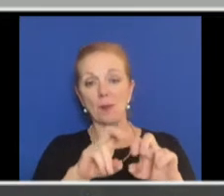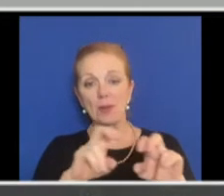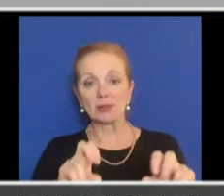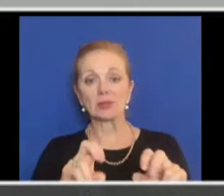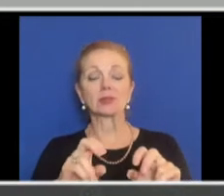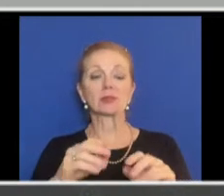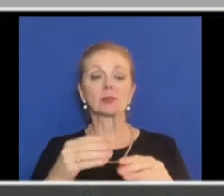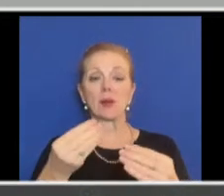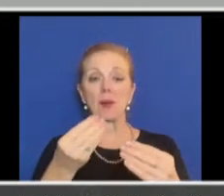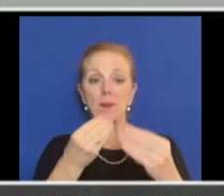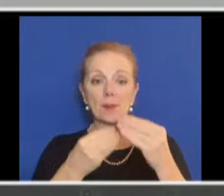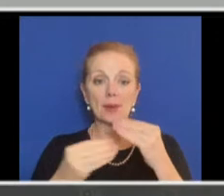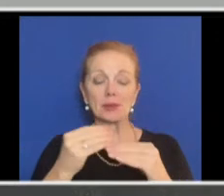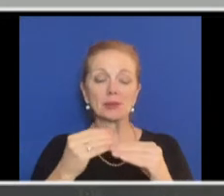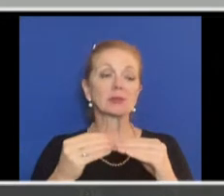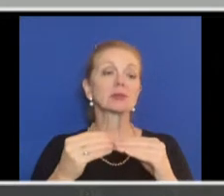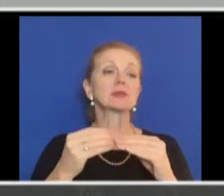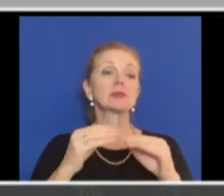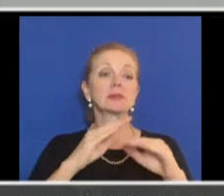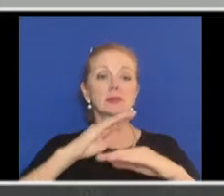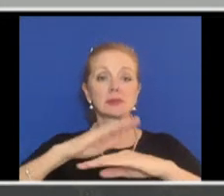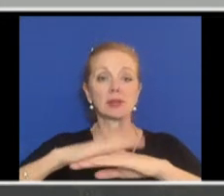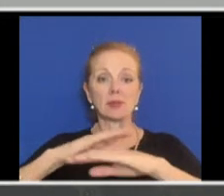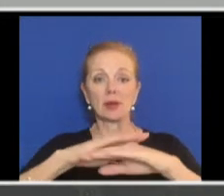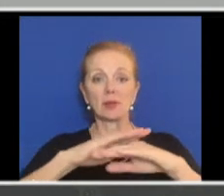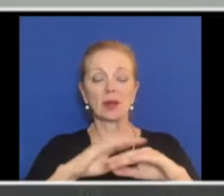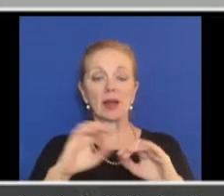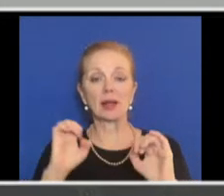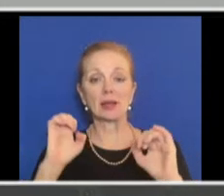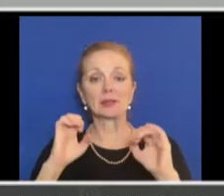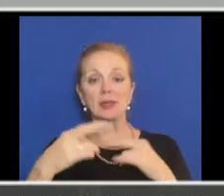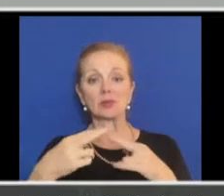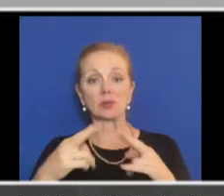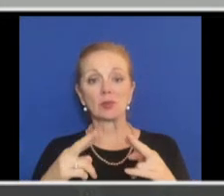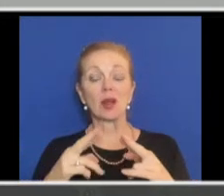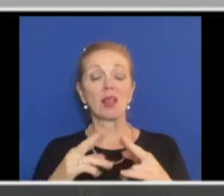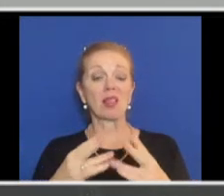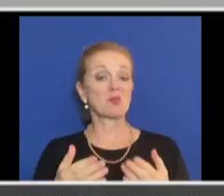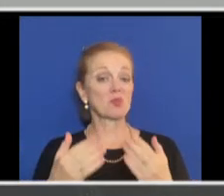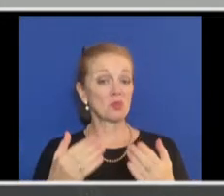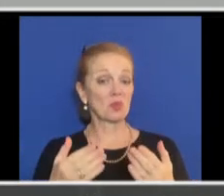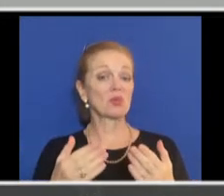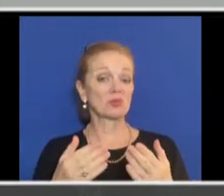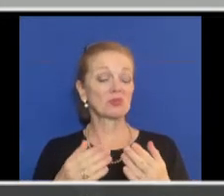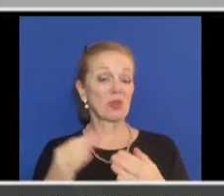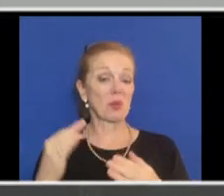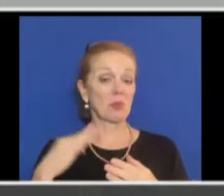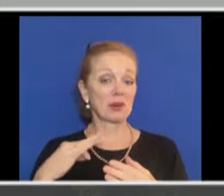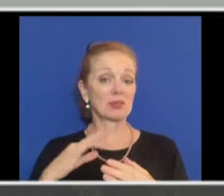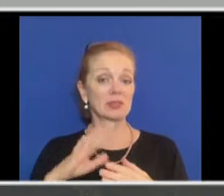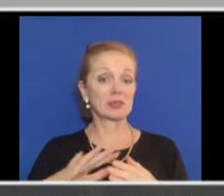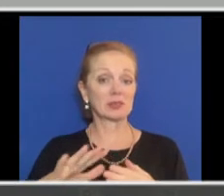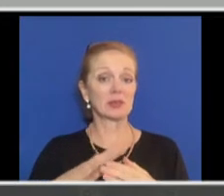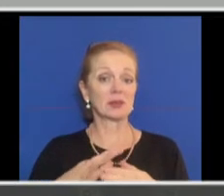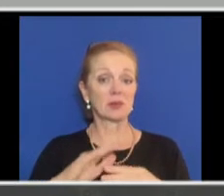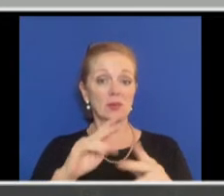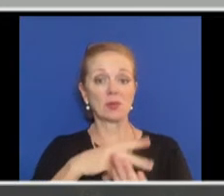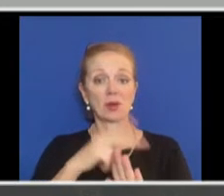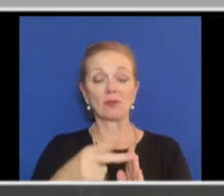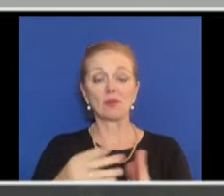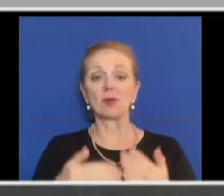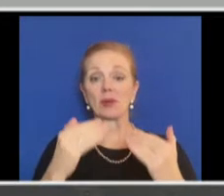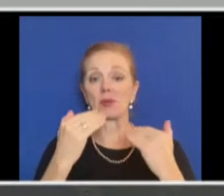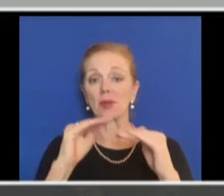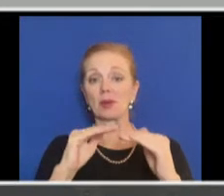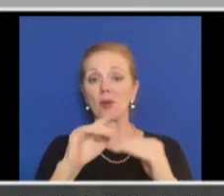yoga room Etc all would be proposed as amenities in those areas along the project and also provides a minimum of